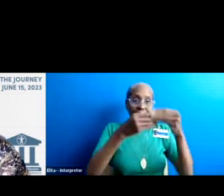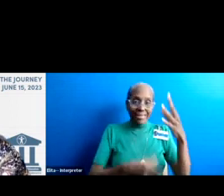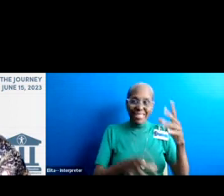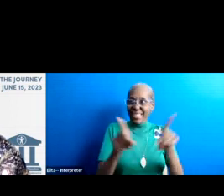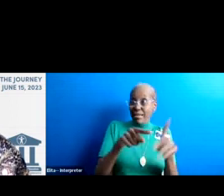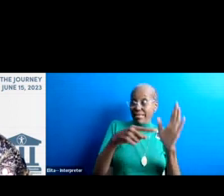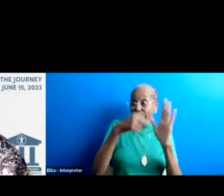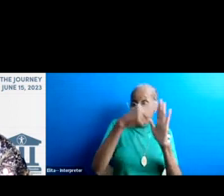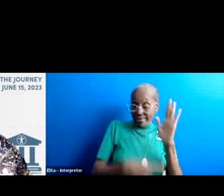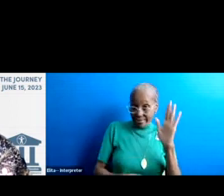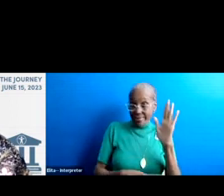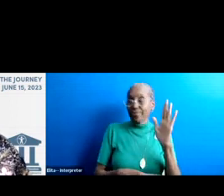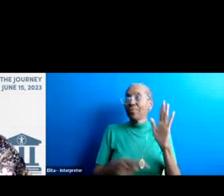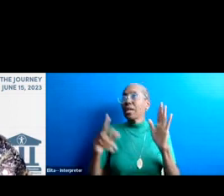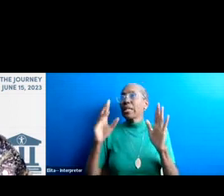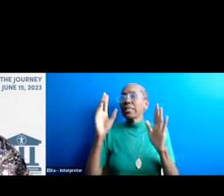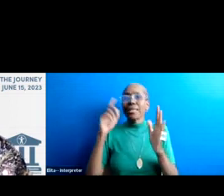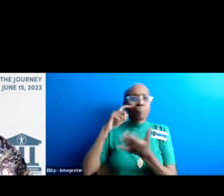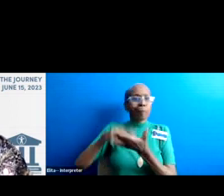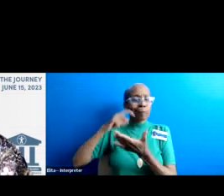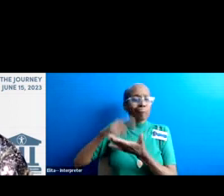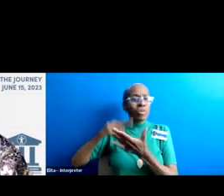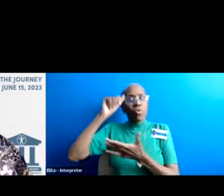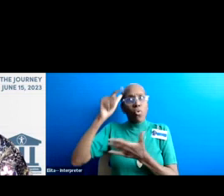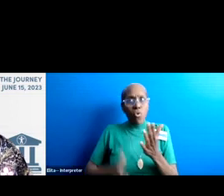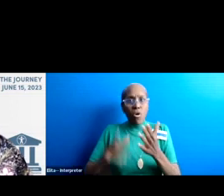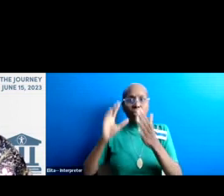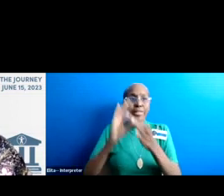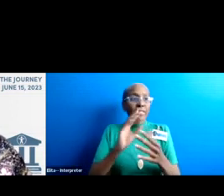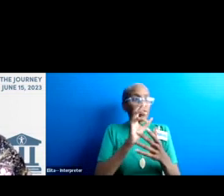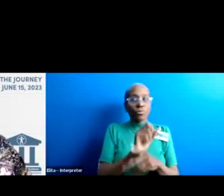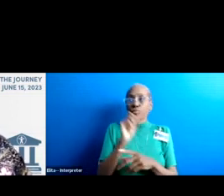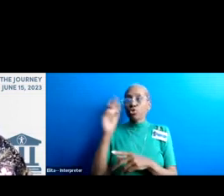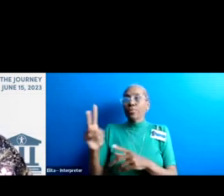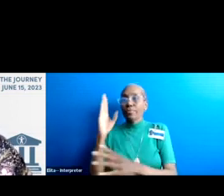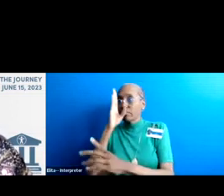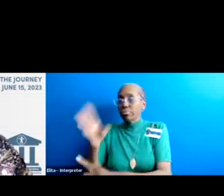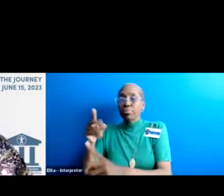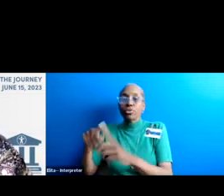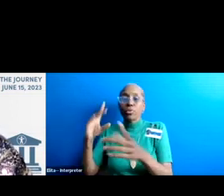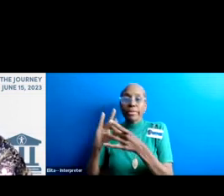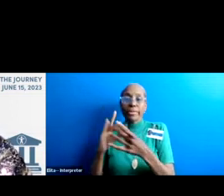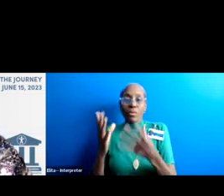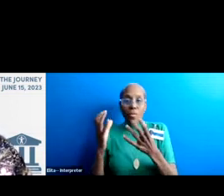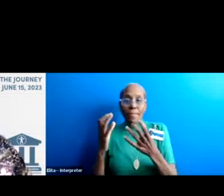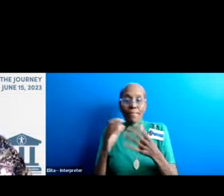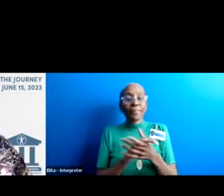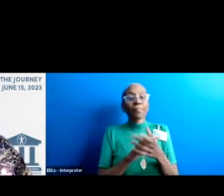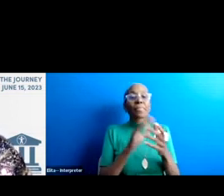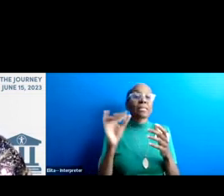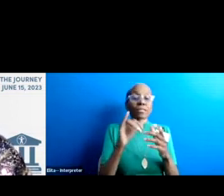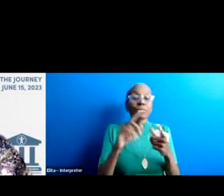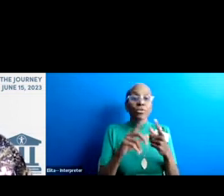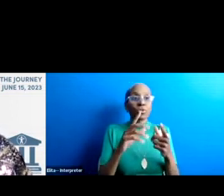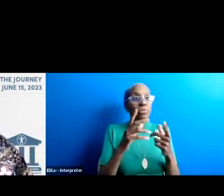seeing here of all of the links on a web page, so that they could just jump straight to the link that they want to go to. Very similar to the